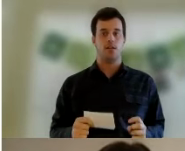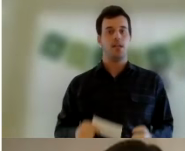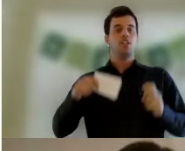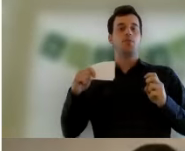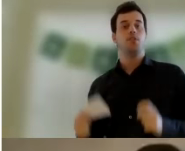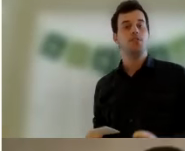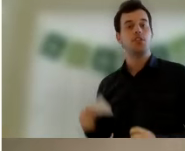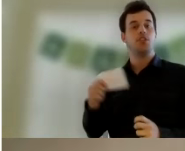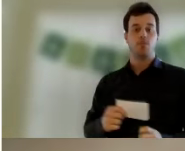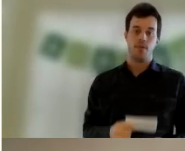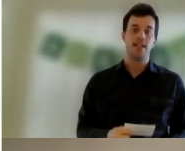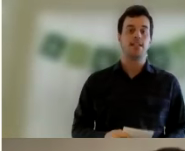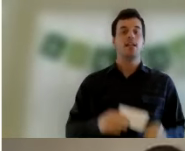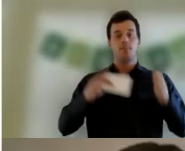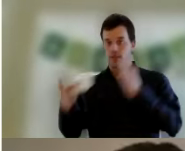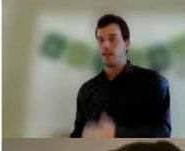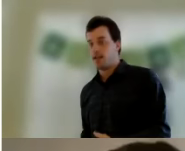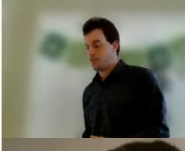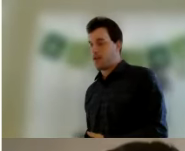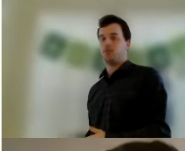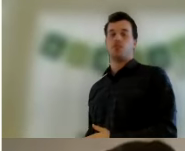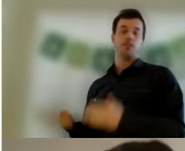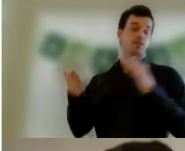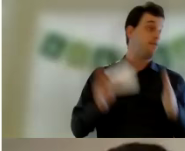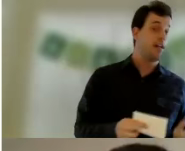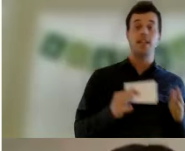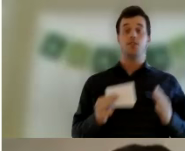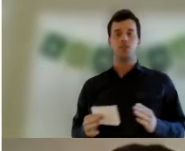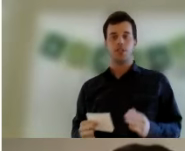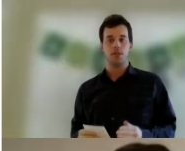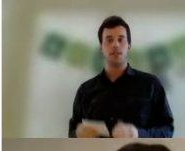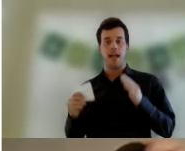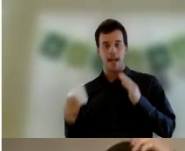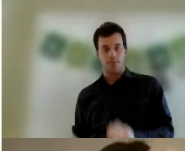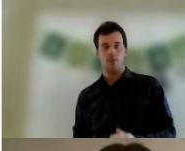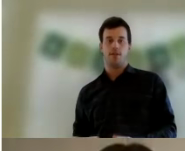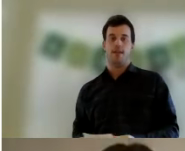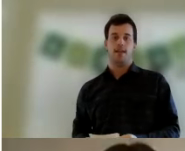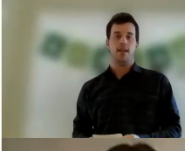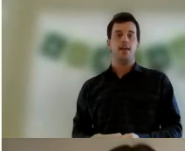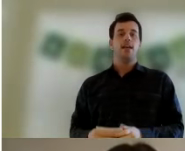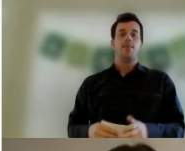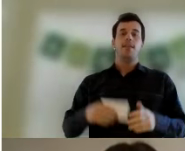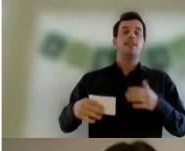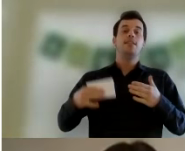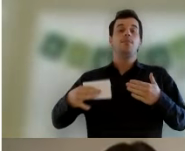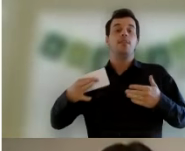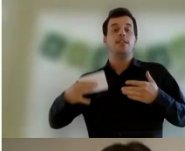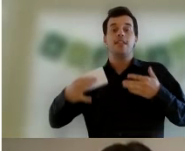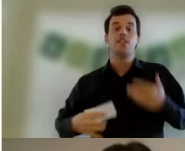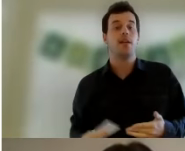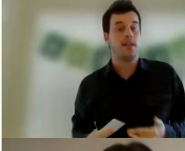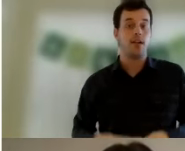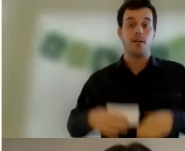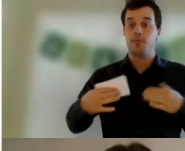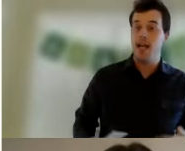internet-related dollars to reduce consumer prices, build out network infrastructure, and fund digital skills programming. These